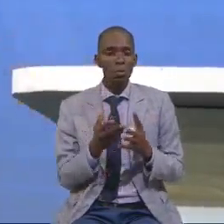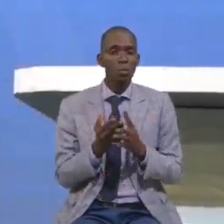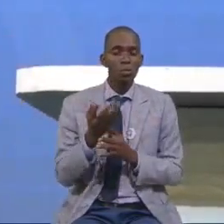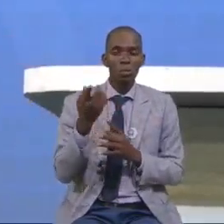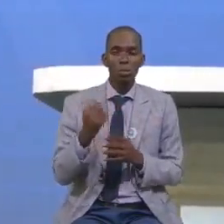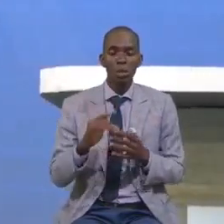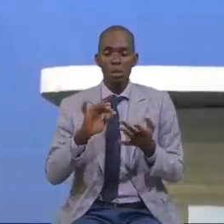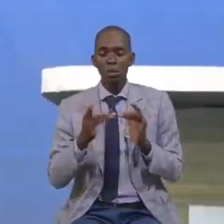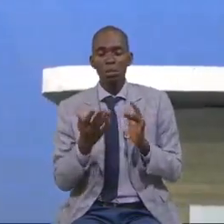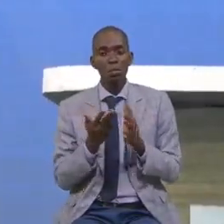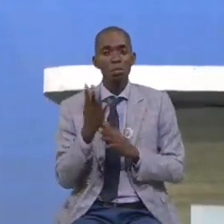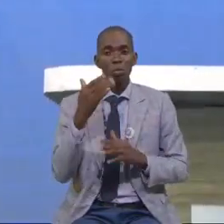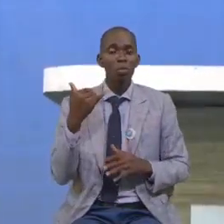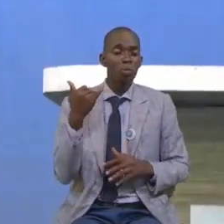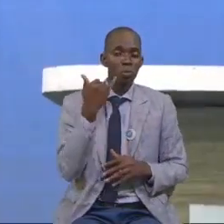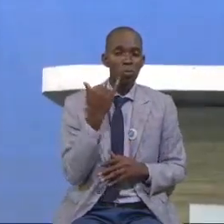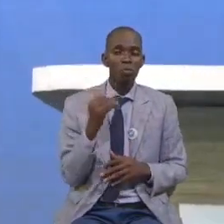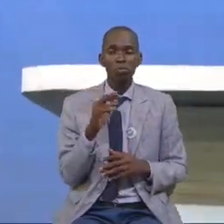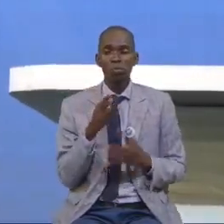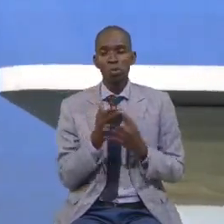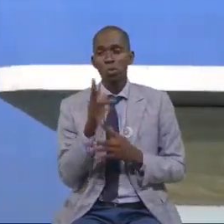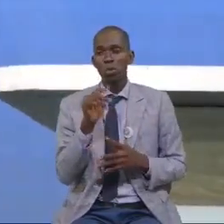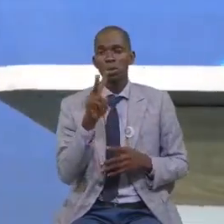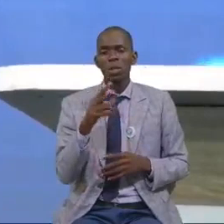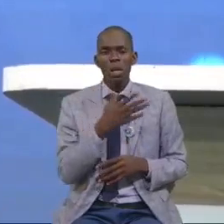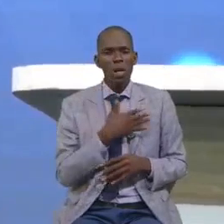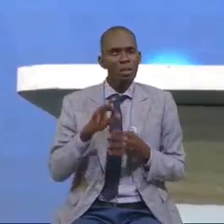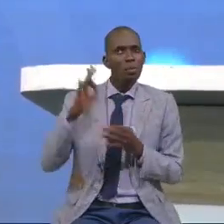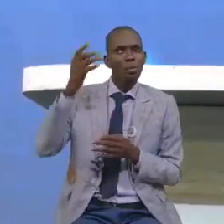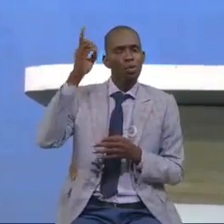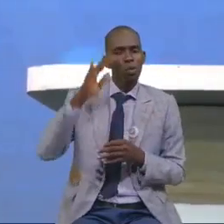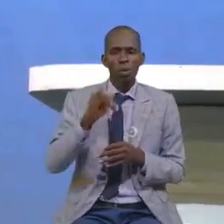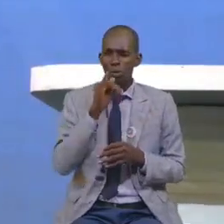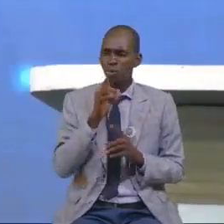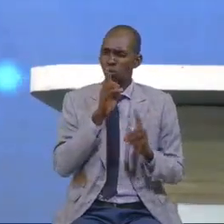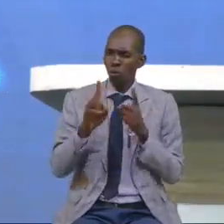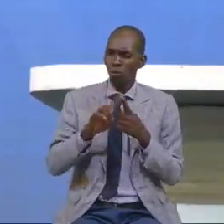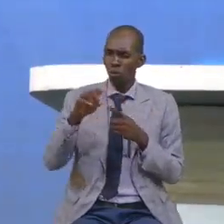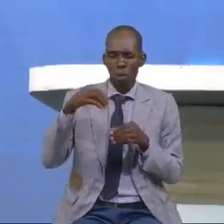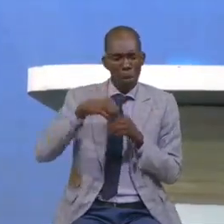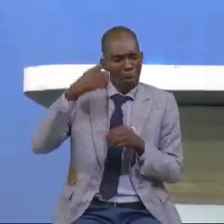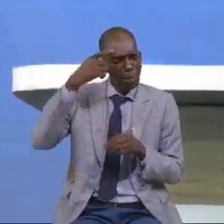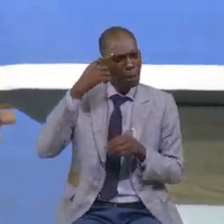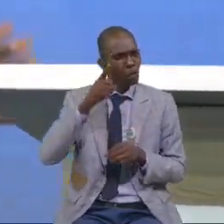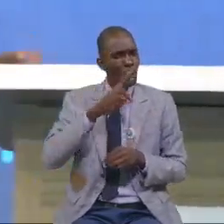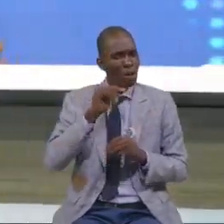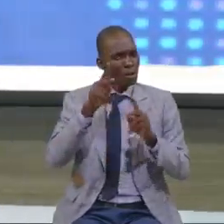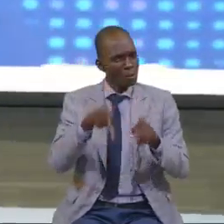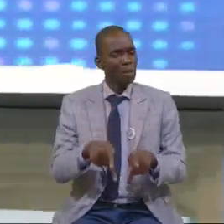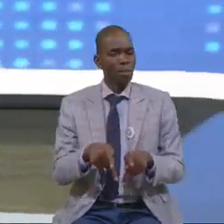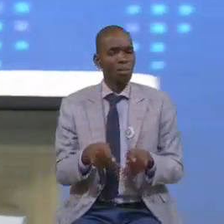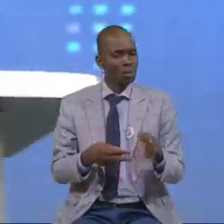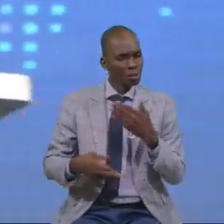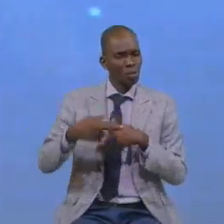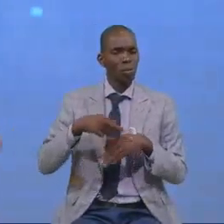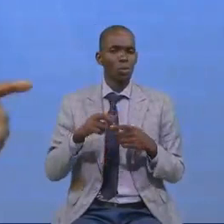the television. And the Spirit of God is saying, you are the man, you are the woman. Return